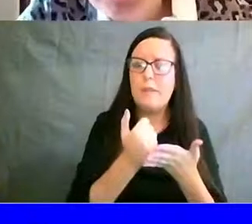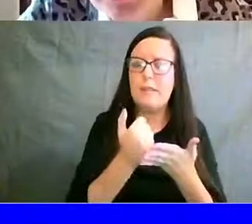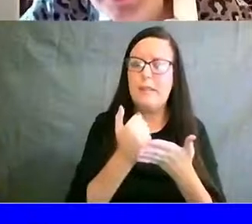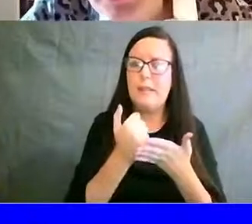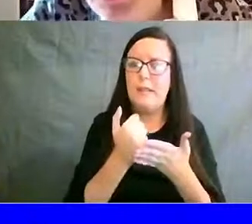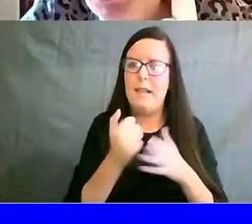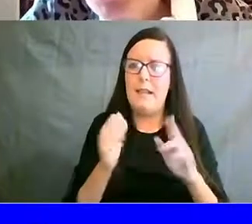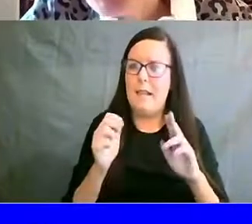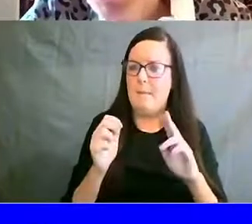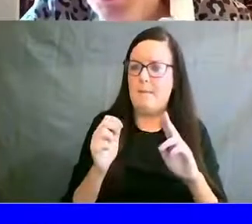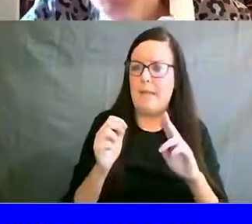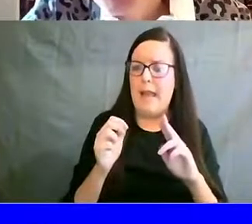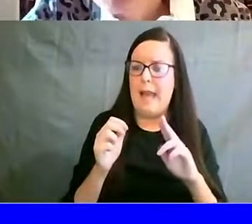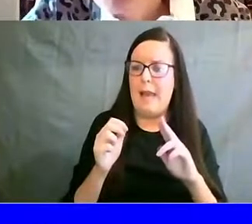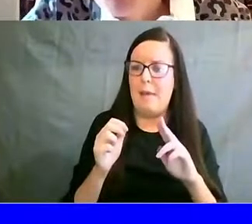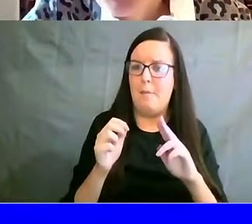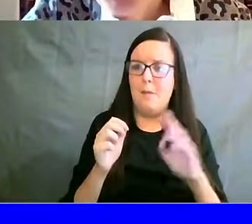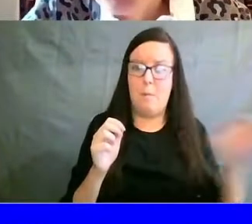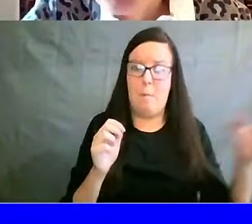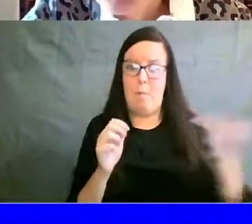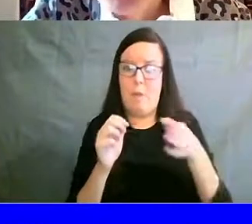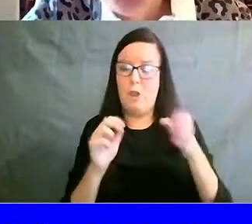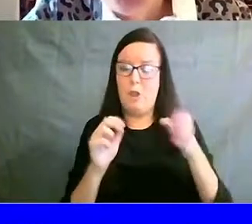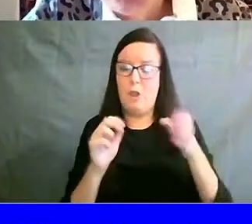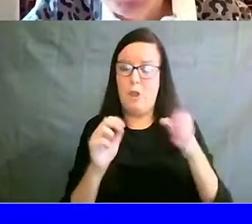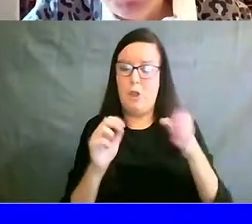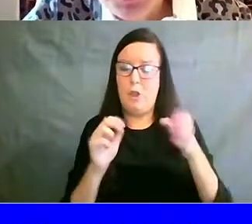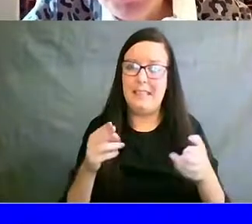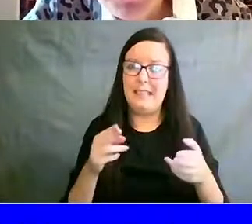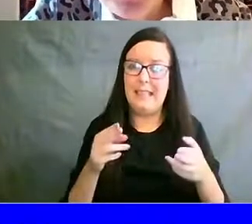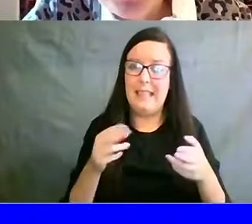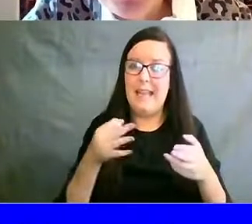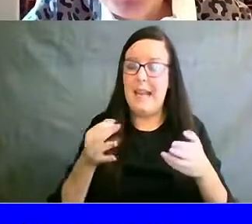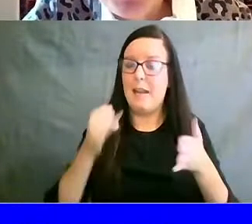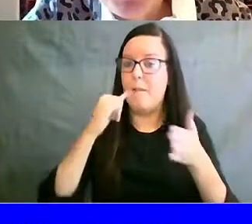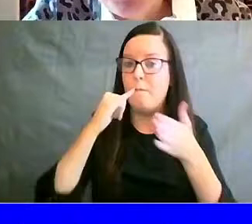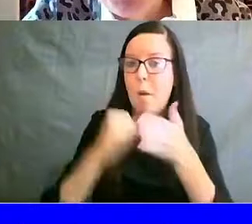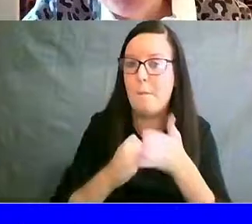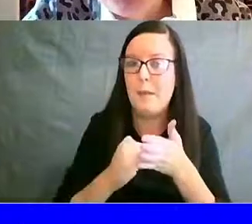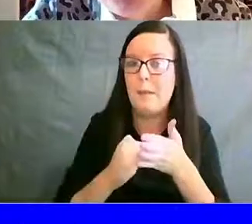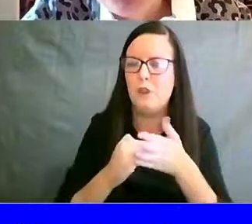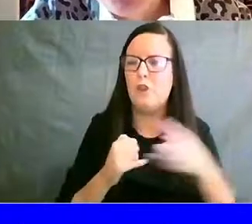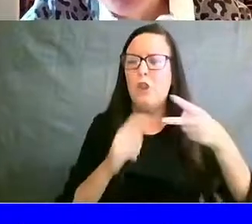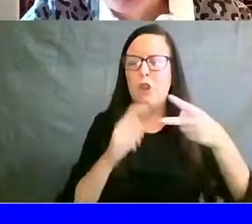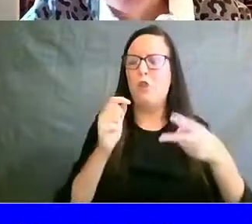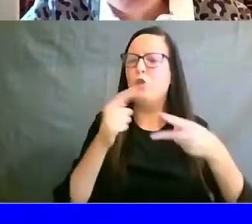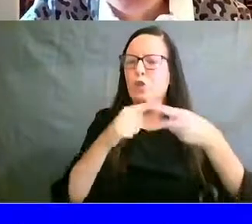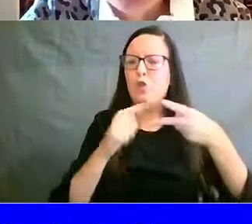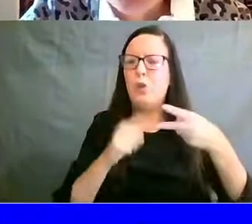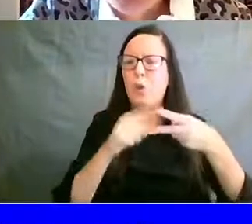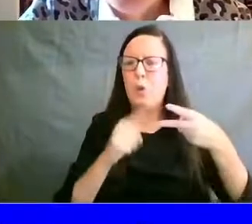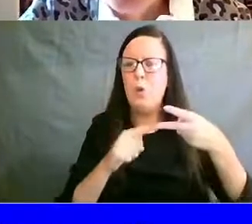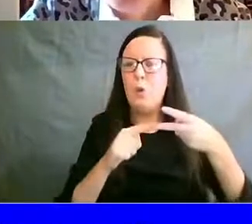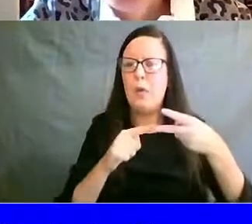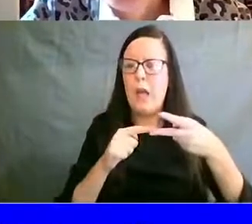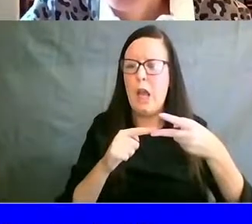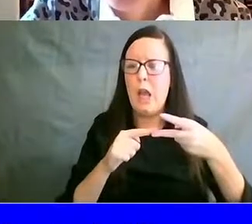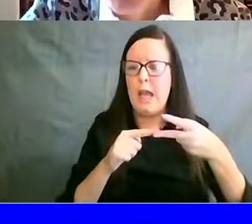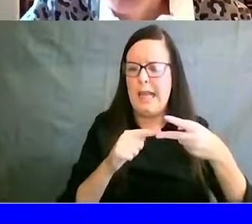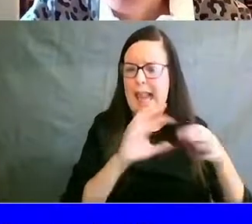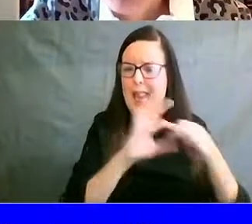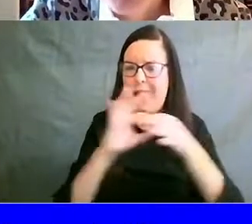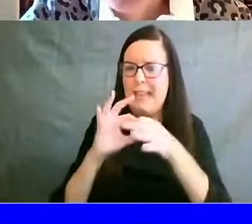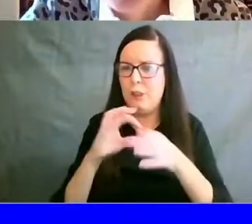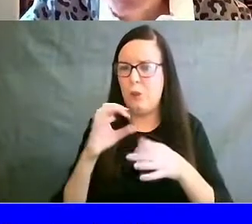supply consent. So there are, I think, two of these which specifically deal with the criminal justice context. The Criminal